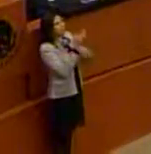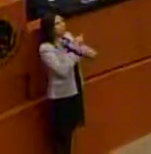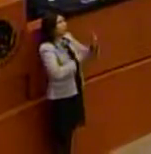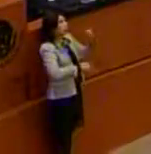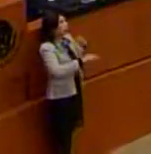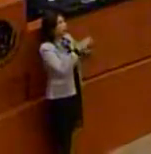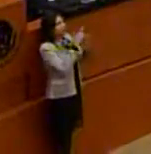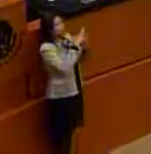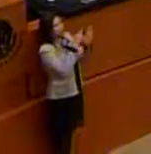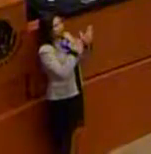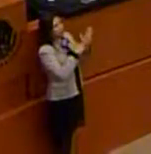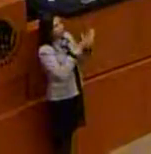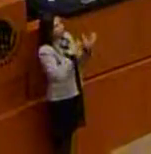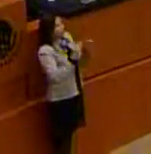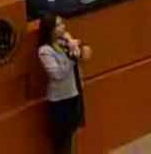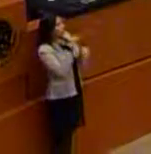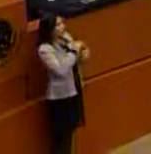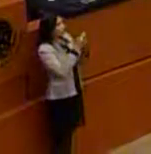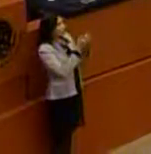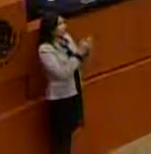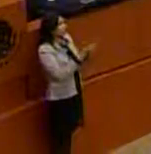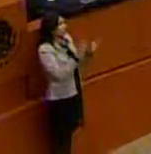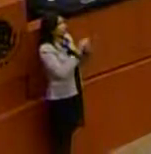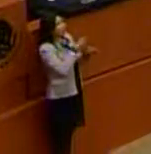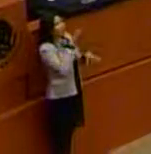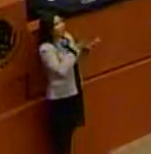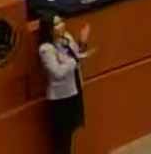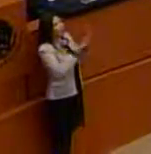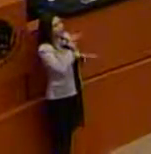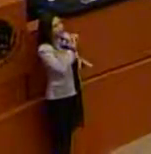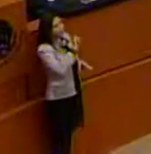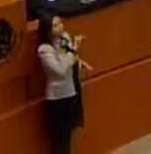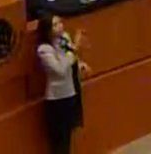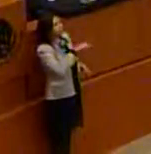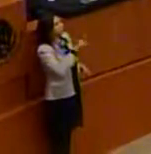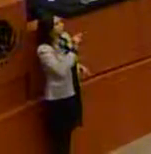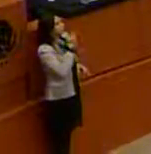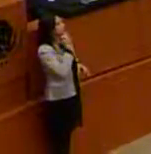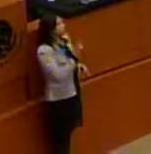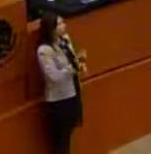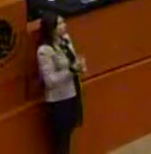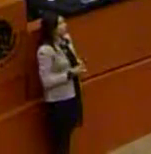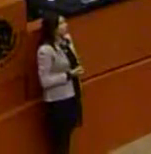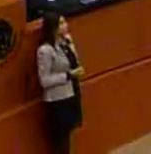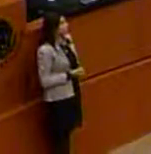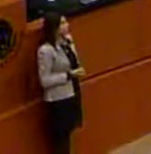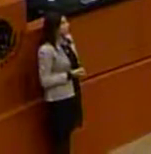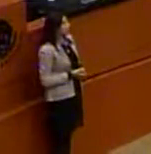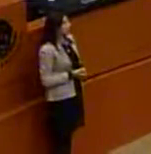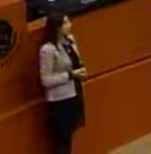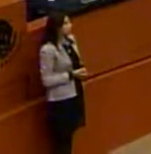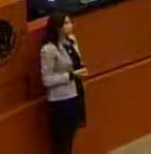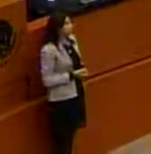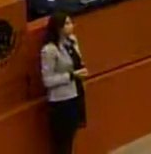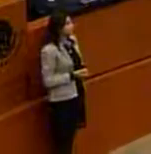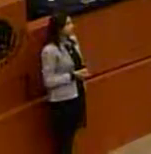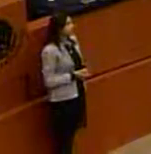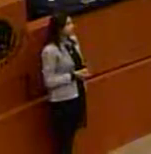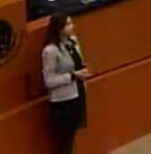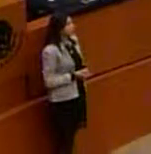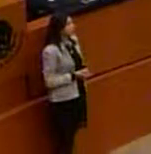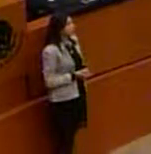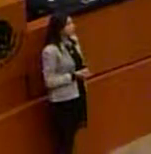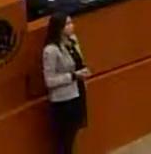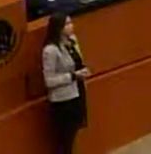for social security are necessary, but many, many, many of them are. And one telling demonstration by the negative of